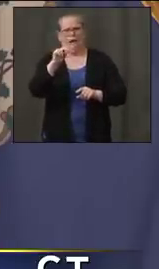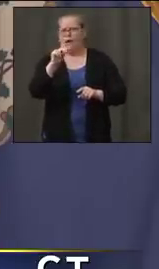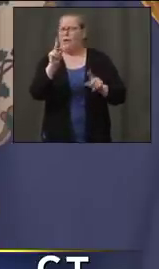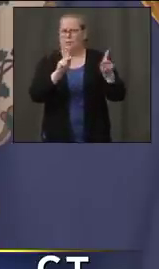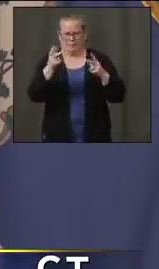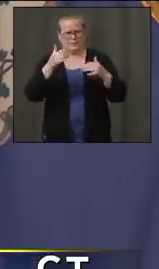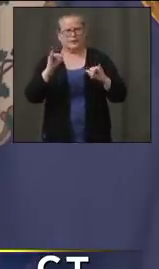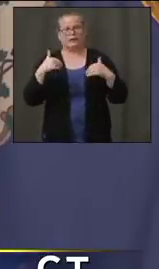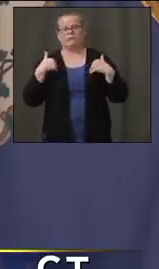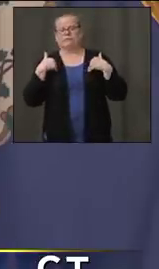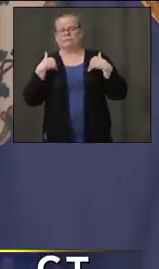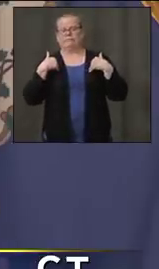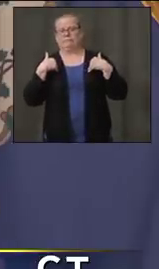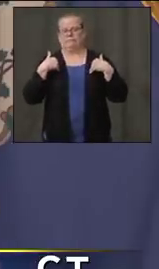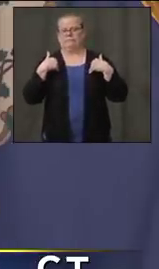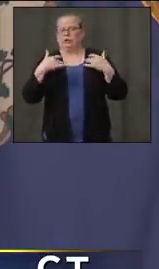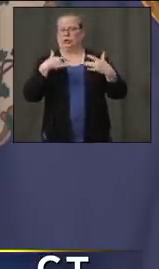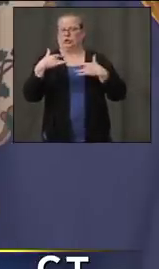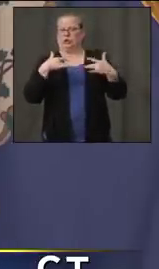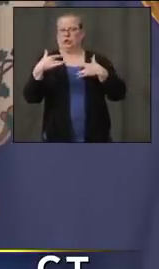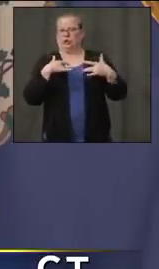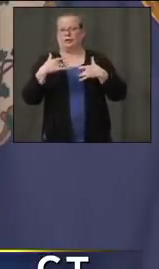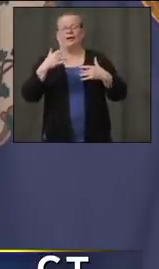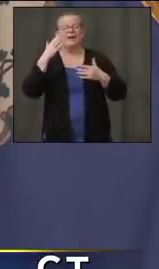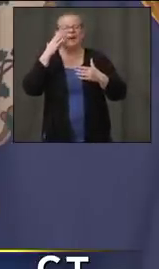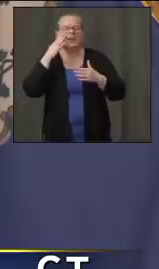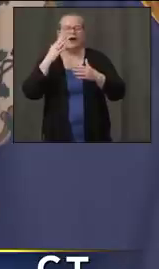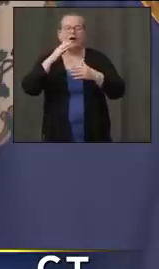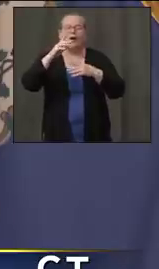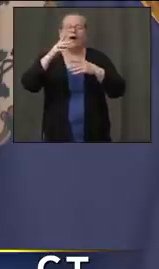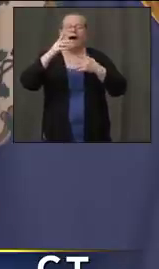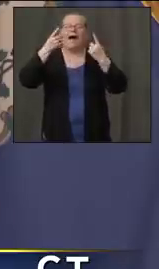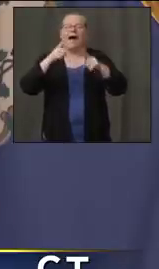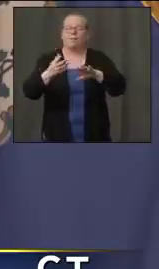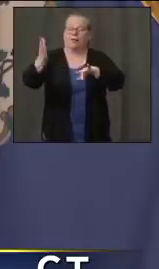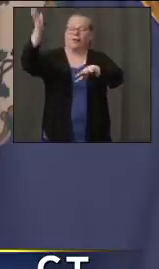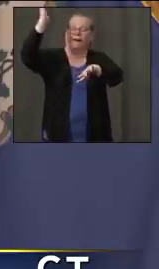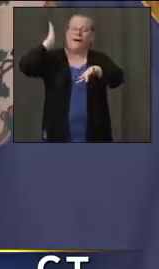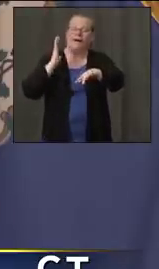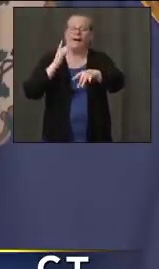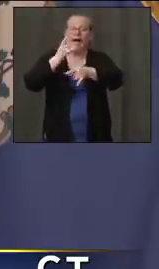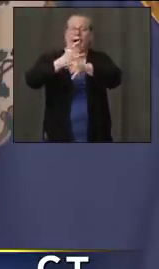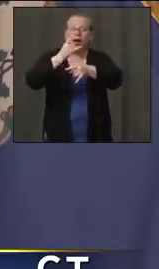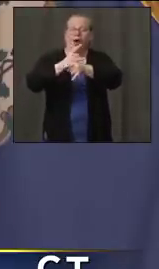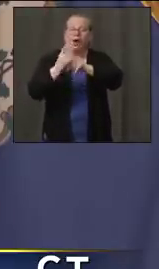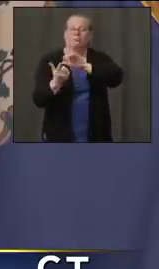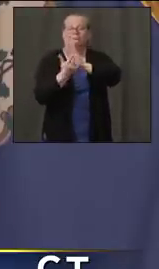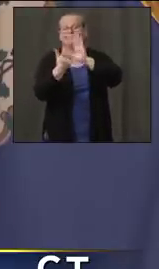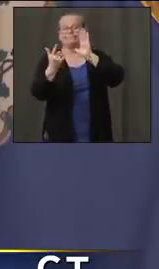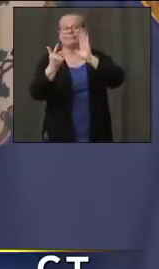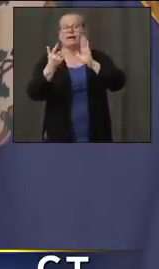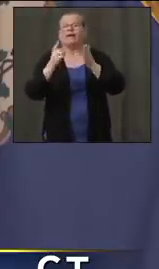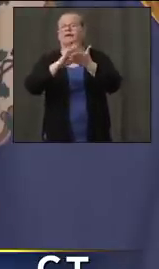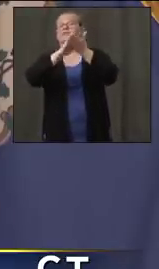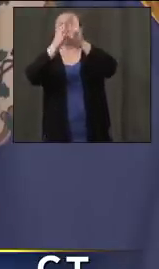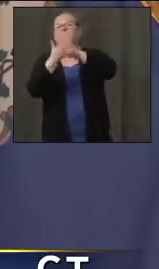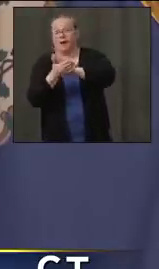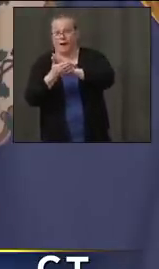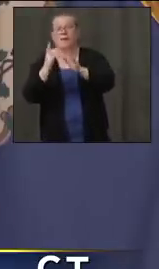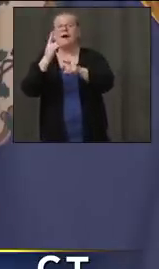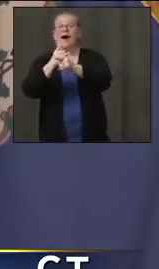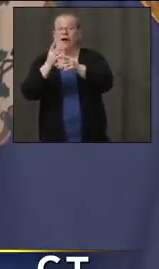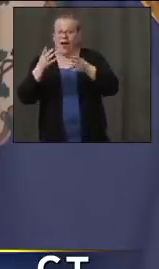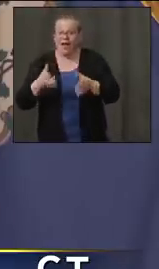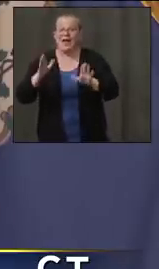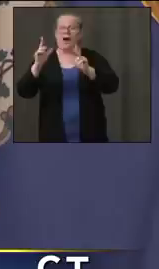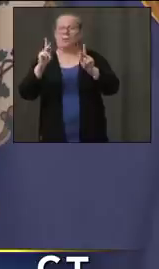So the hygiene is very important to giving consumers confidence that they can go back to the restaurants. That's why I think starting outside